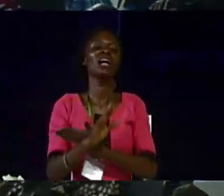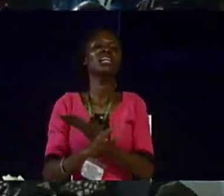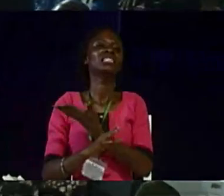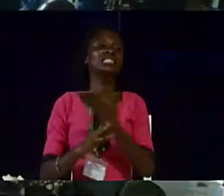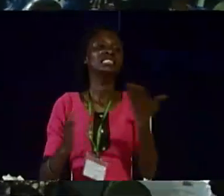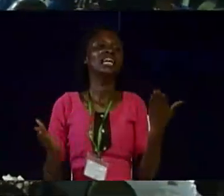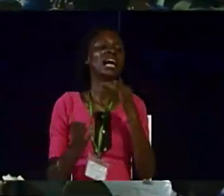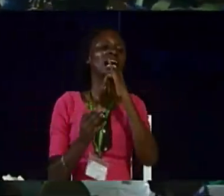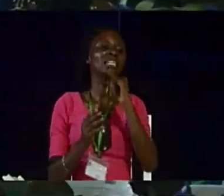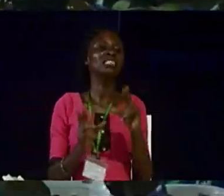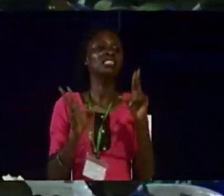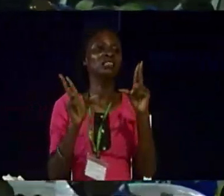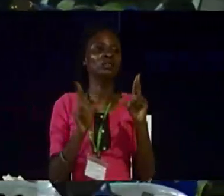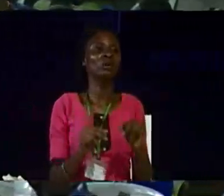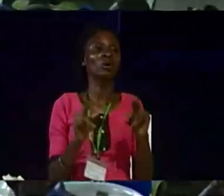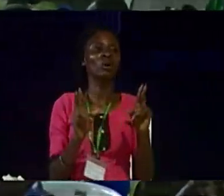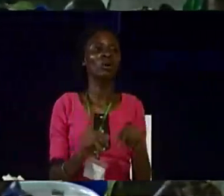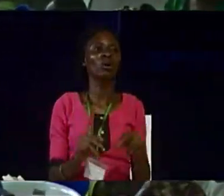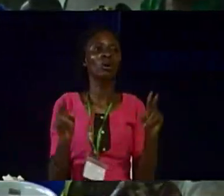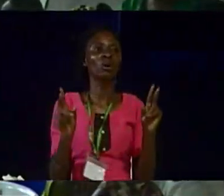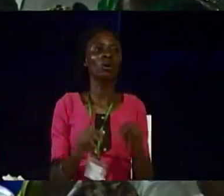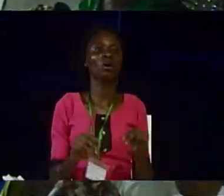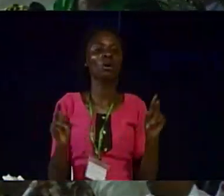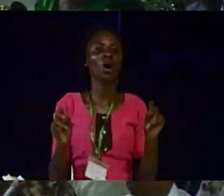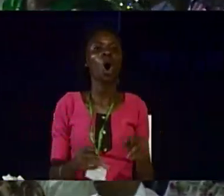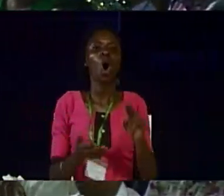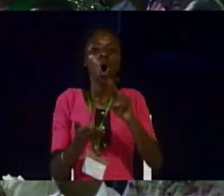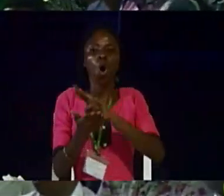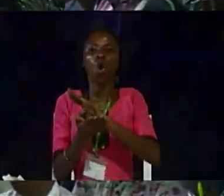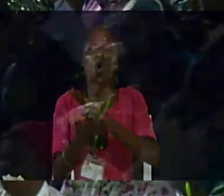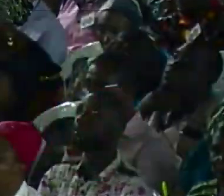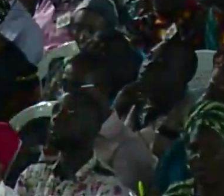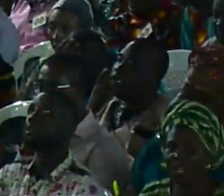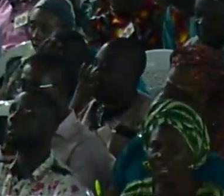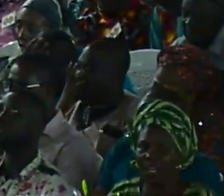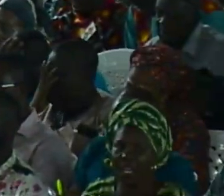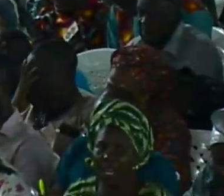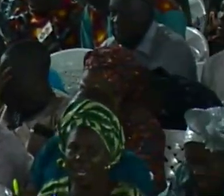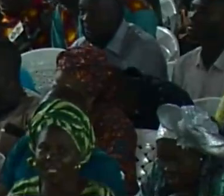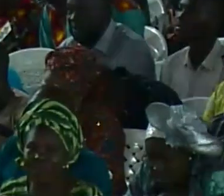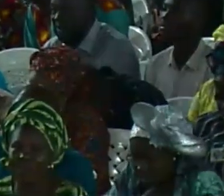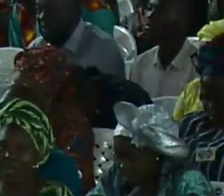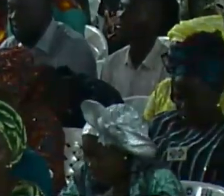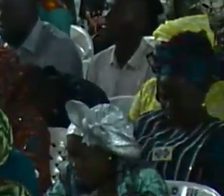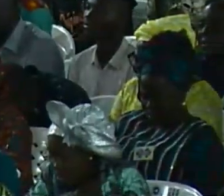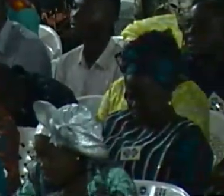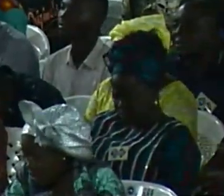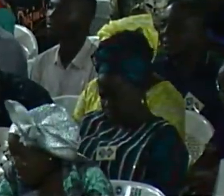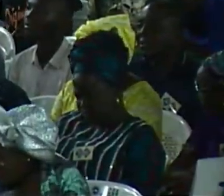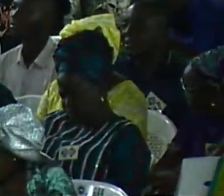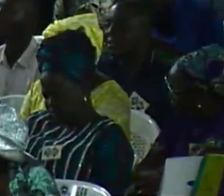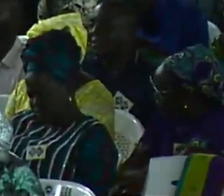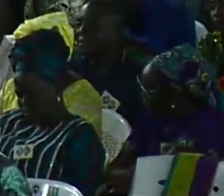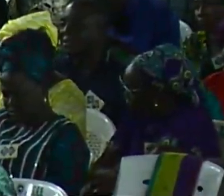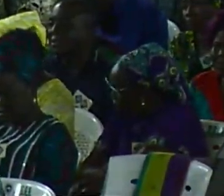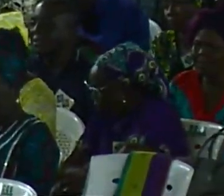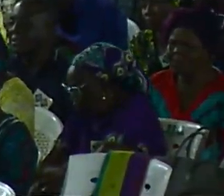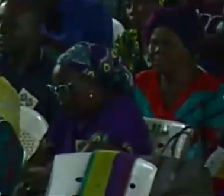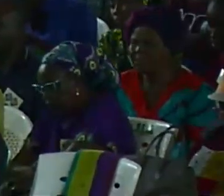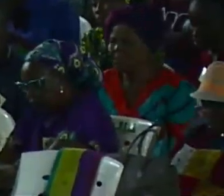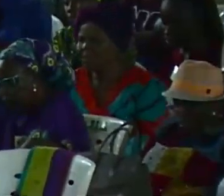God. There is none holy as the Lord. Holy as